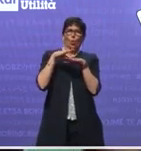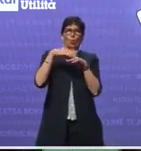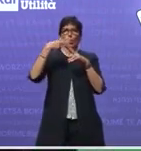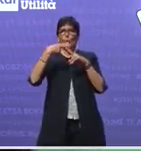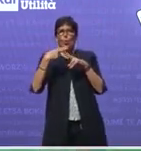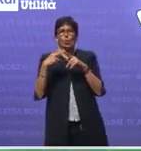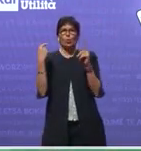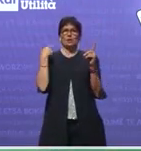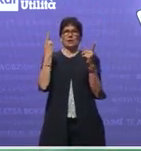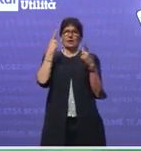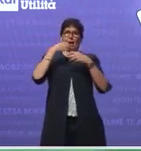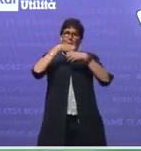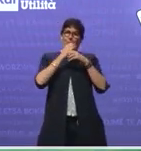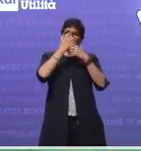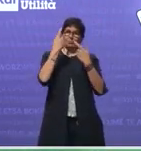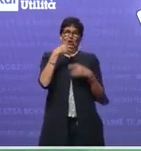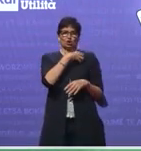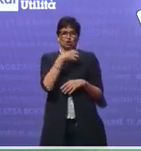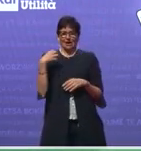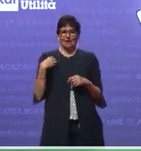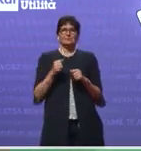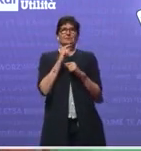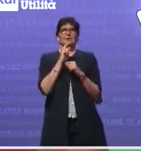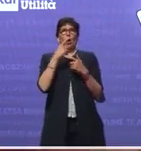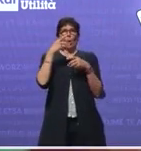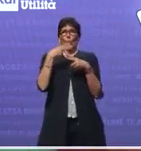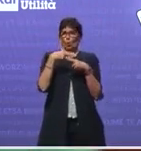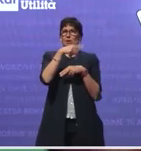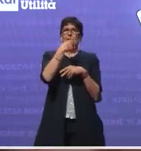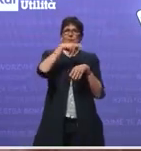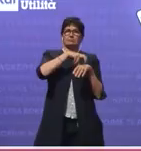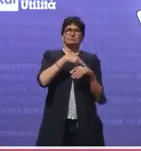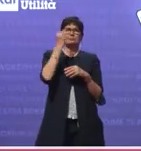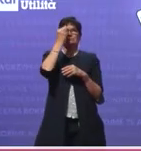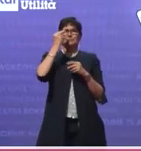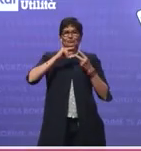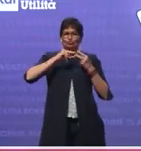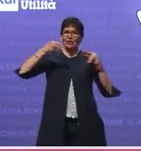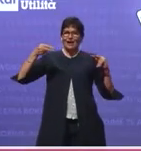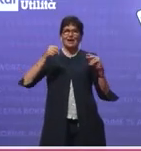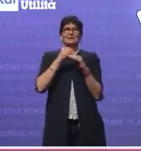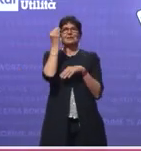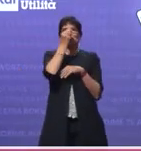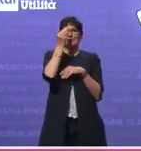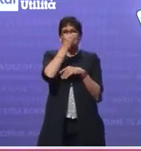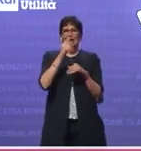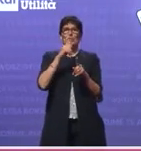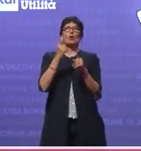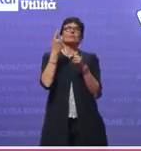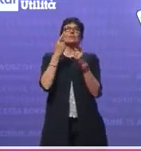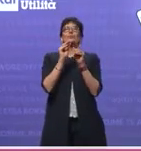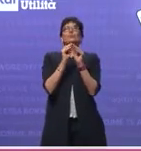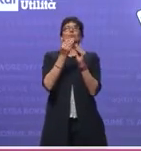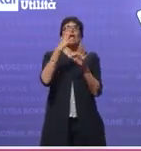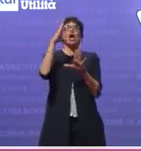the human genome, proteome, connectome, understanding how the human mind works